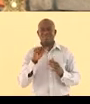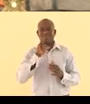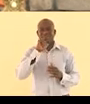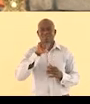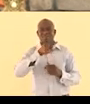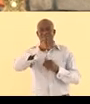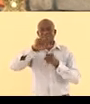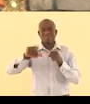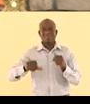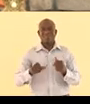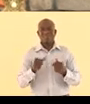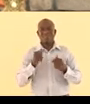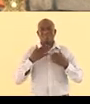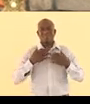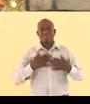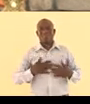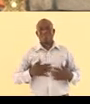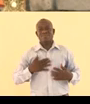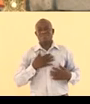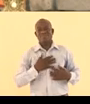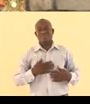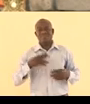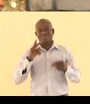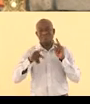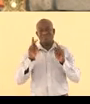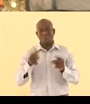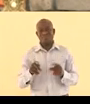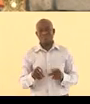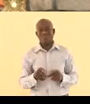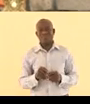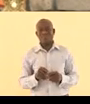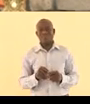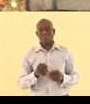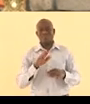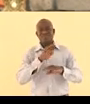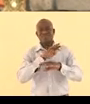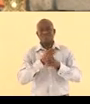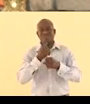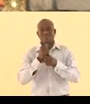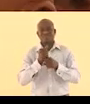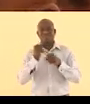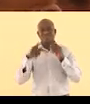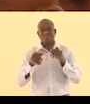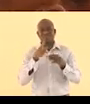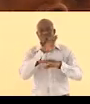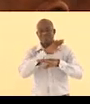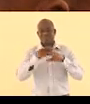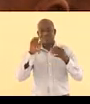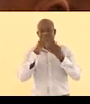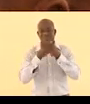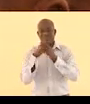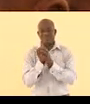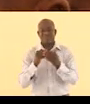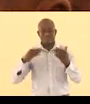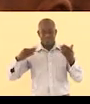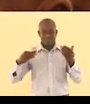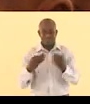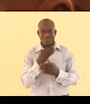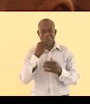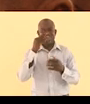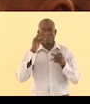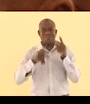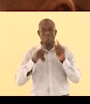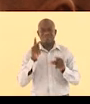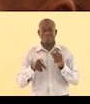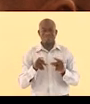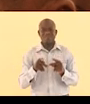Prophecy is not about pleasing people. It actually makes people uncomfortable. Only false prophets